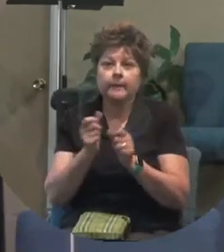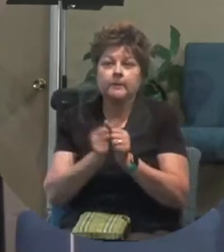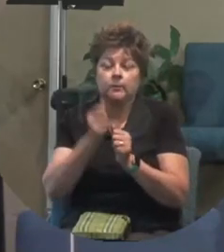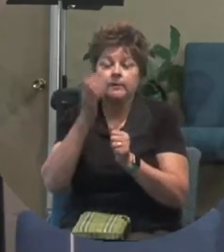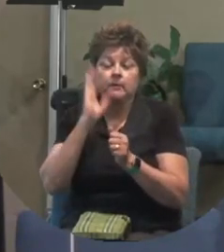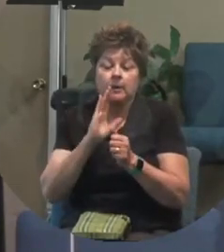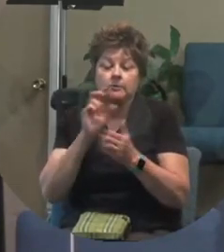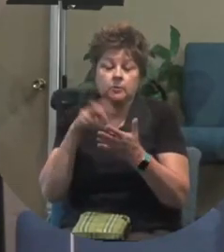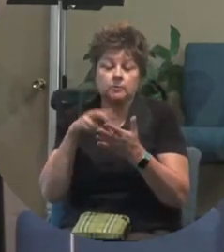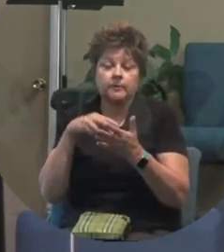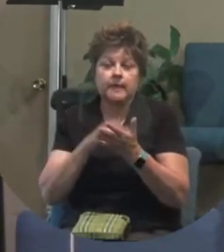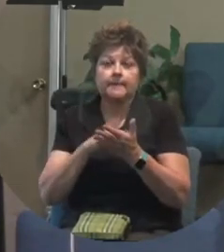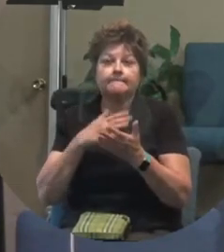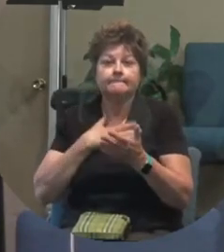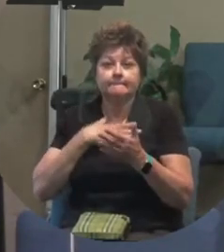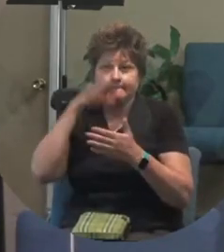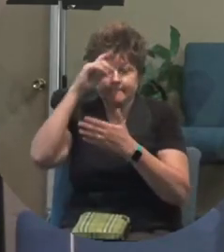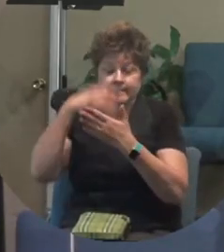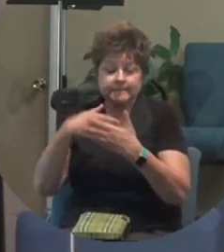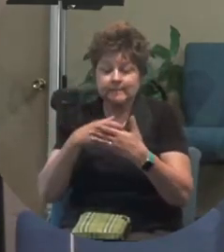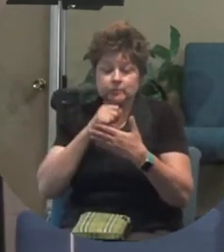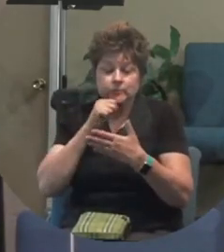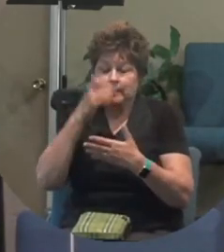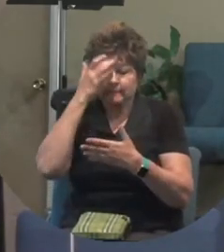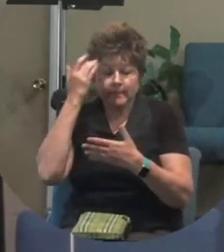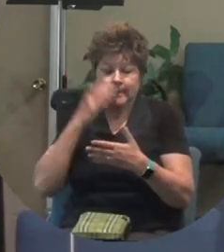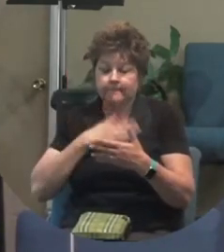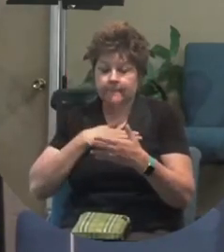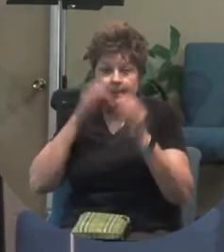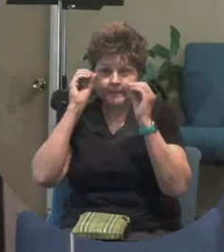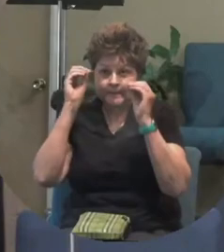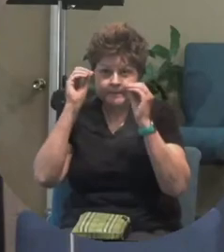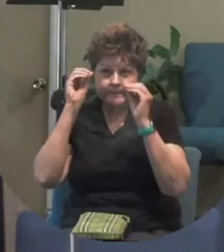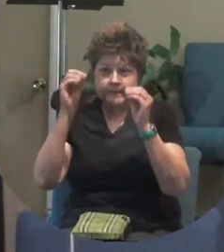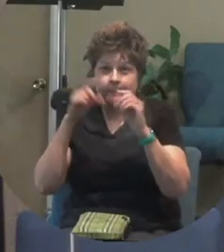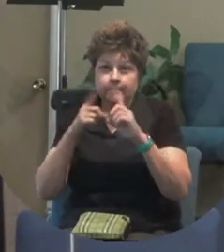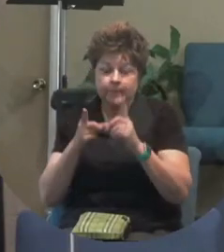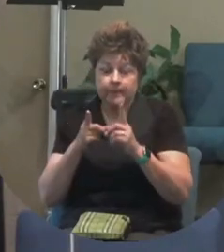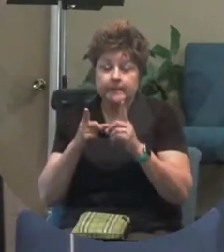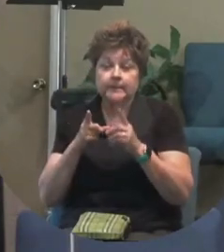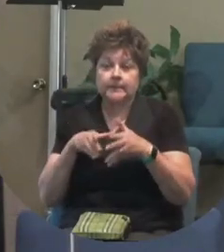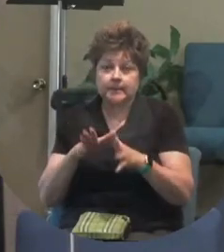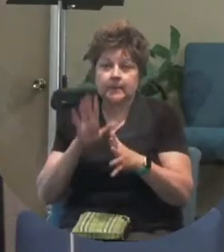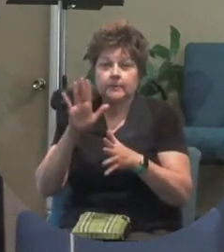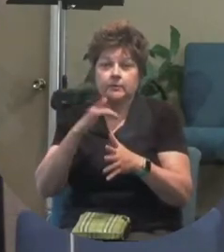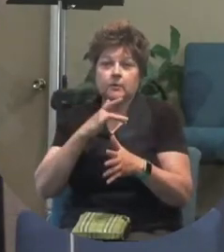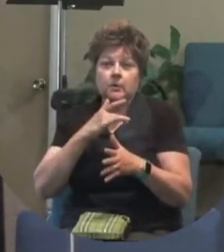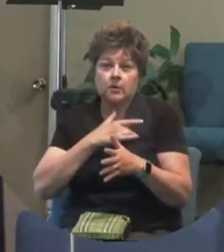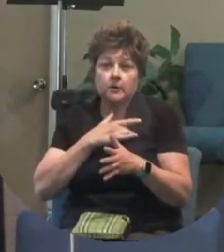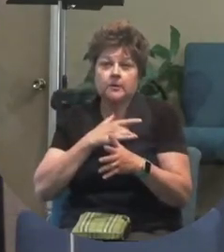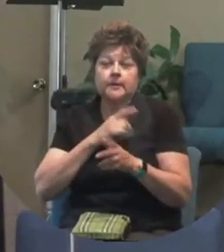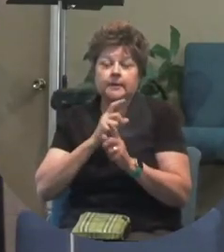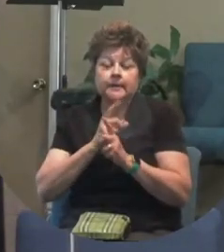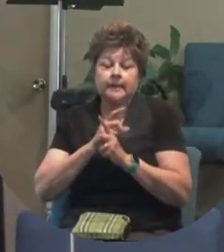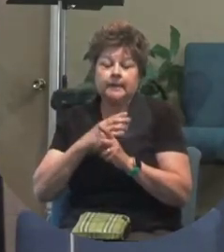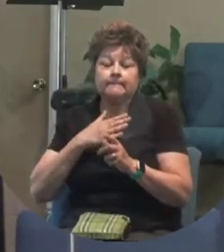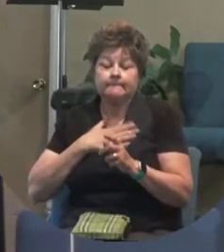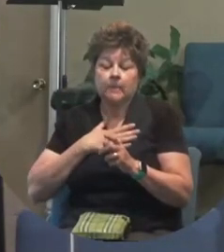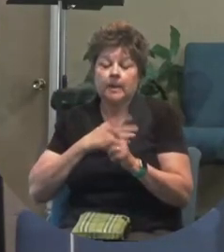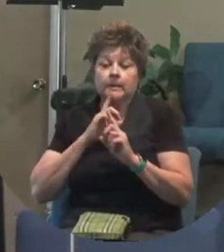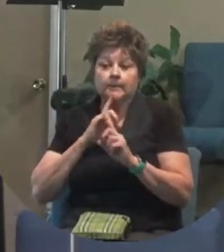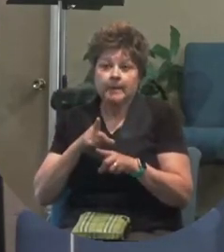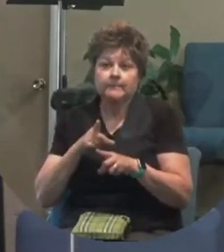And so let me just read that. My son, do not forget my teaching, but have your heart comply with my